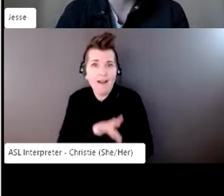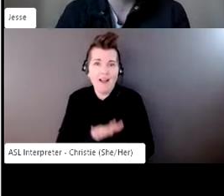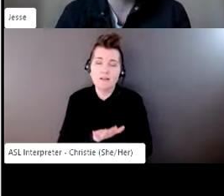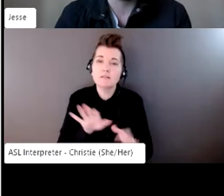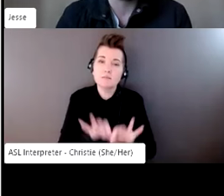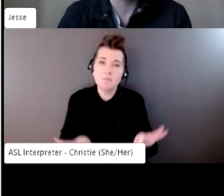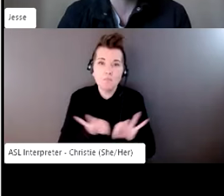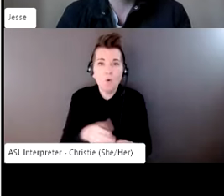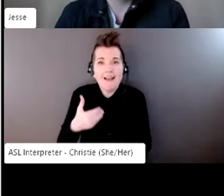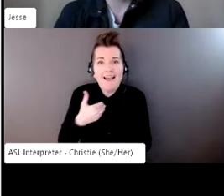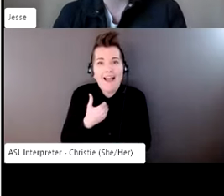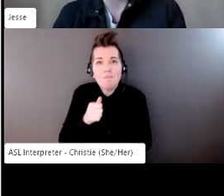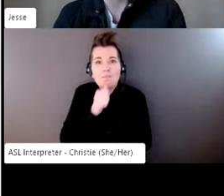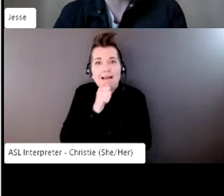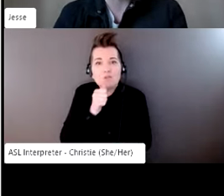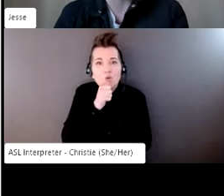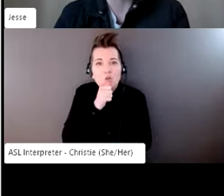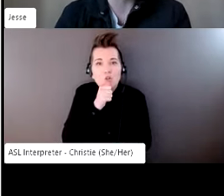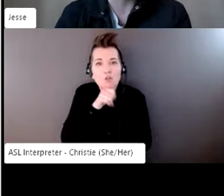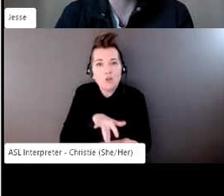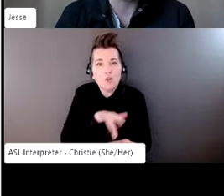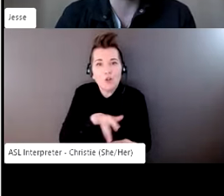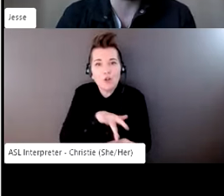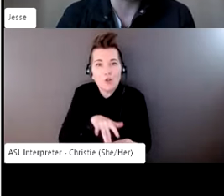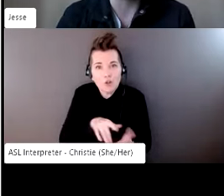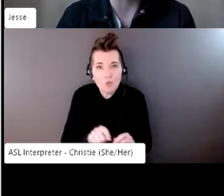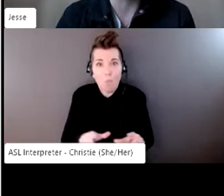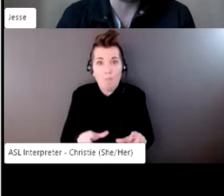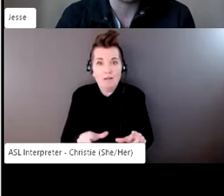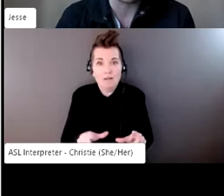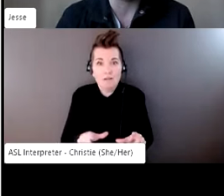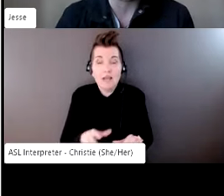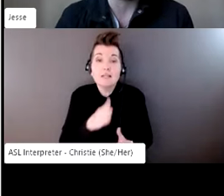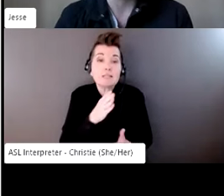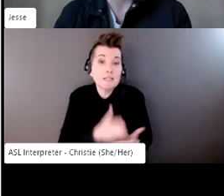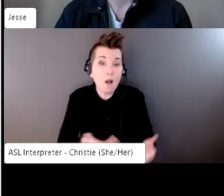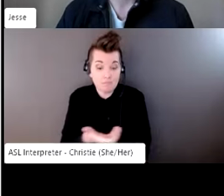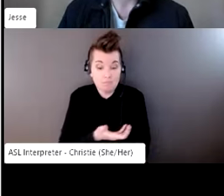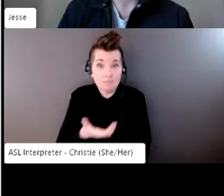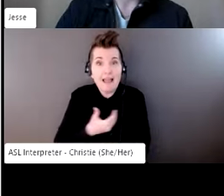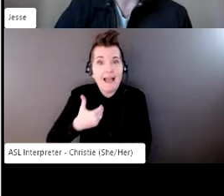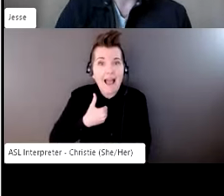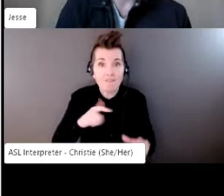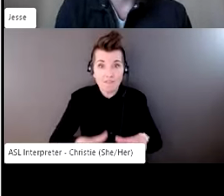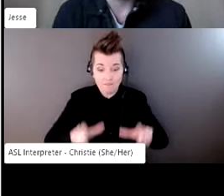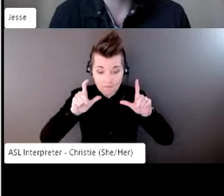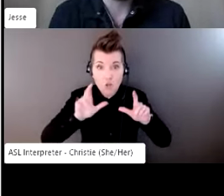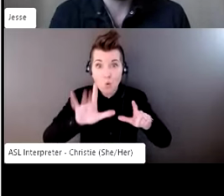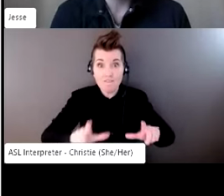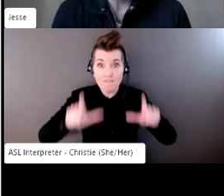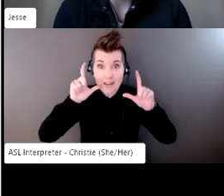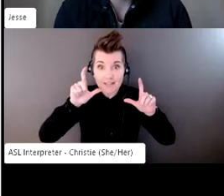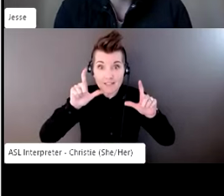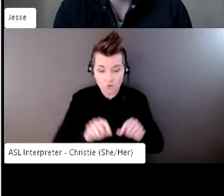on screen locking. And some services will actually have facial or fingerprint recognition to unlock your device rather than a